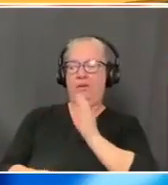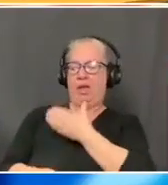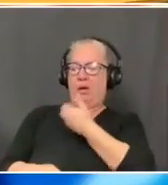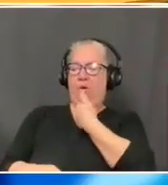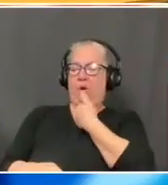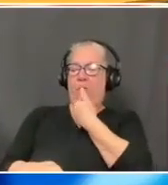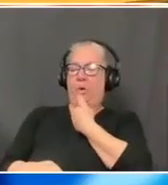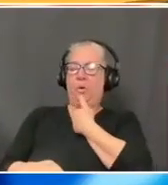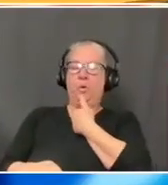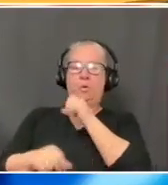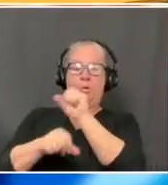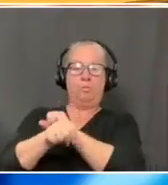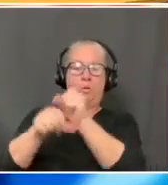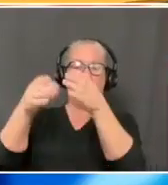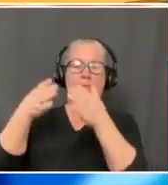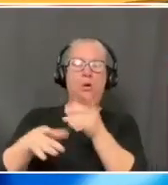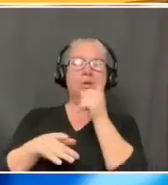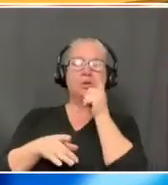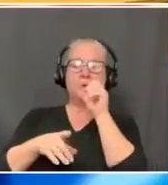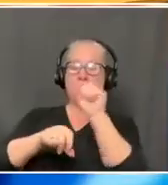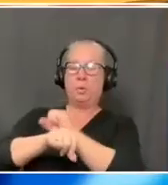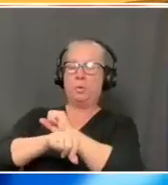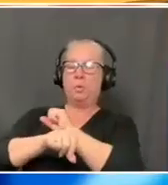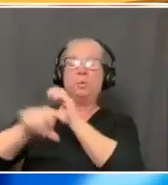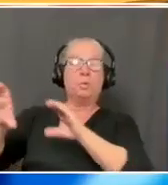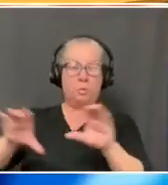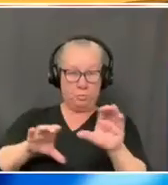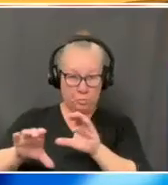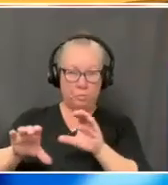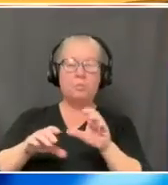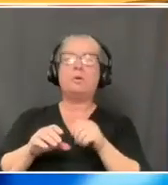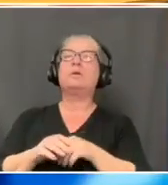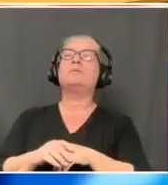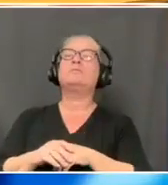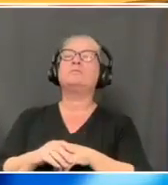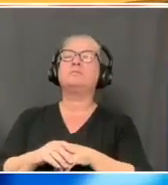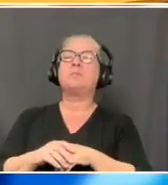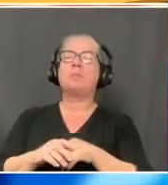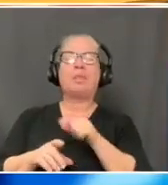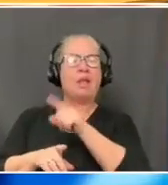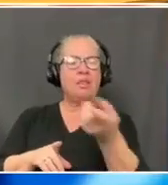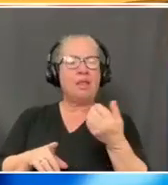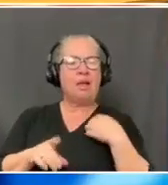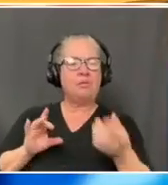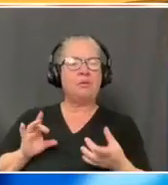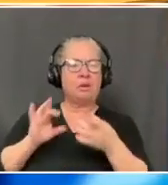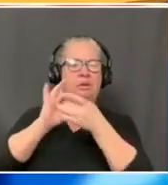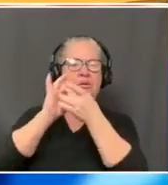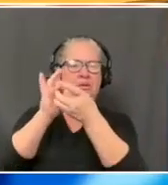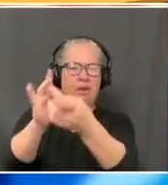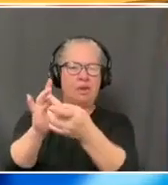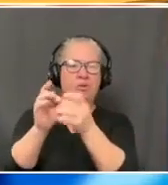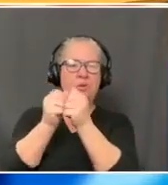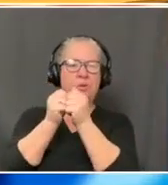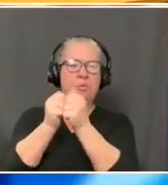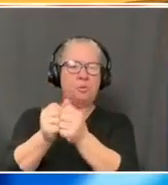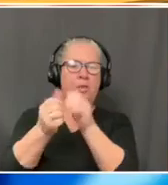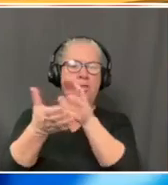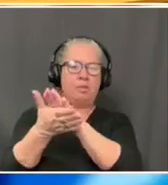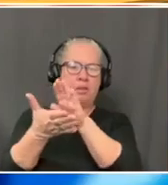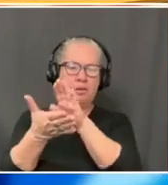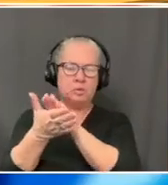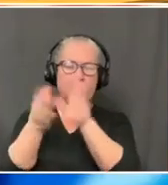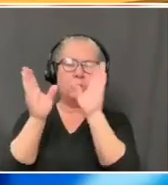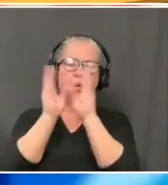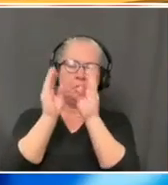just because there's a commitment and a connection to the school community, and that goes a long way than just coming in